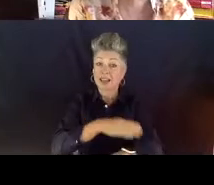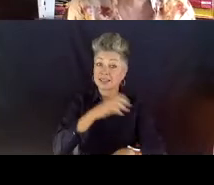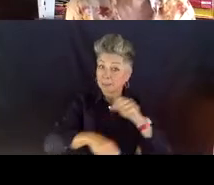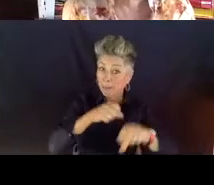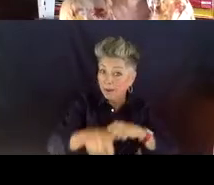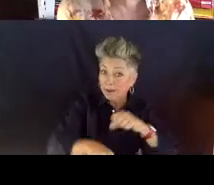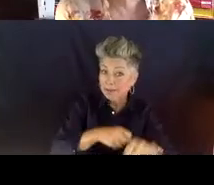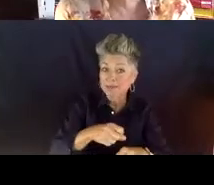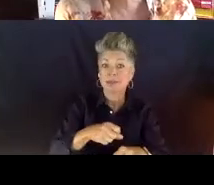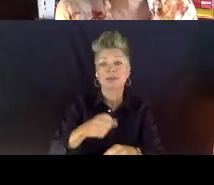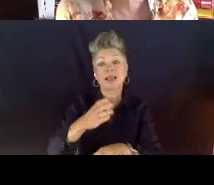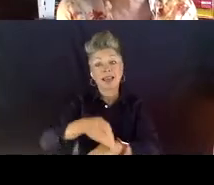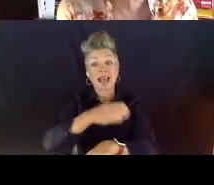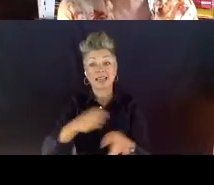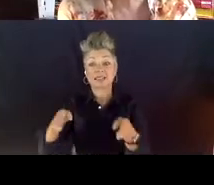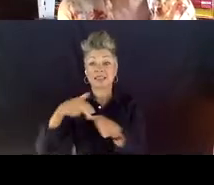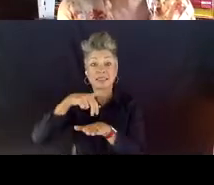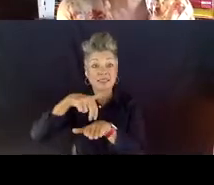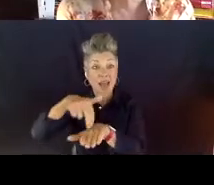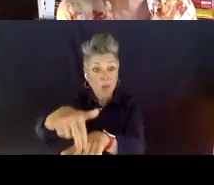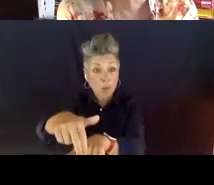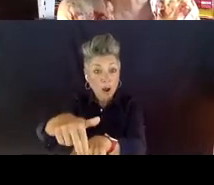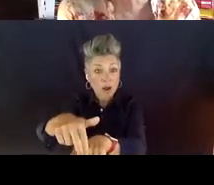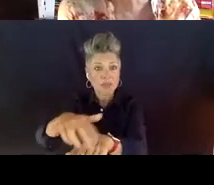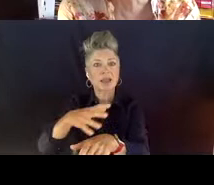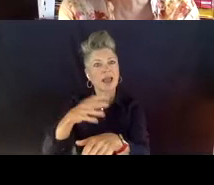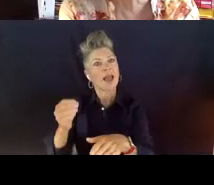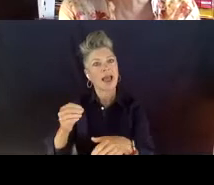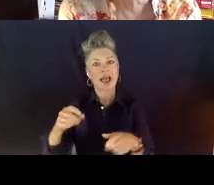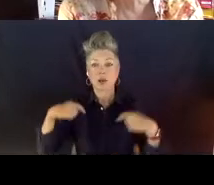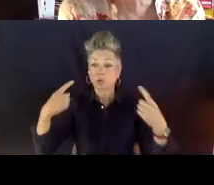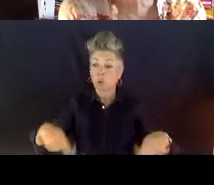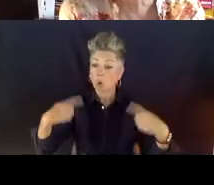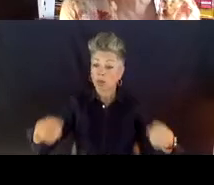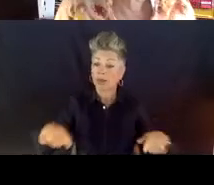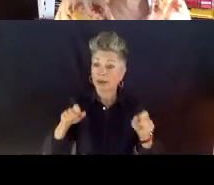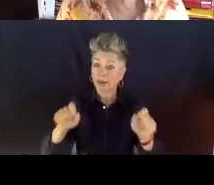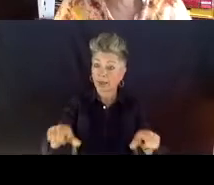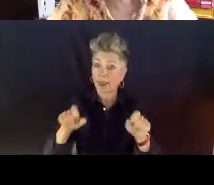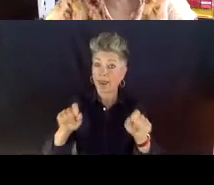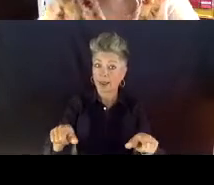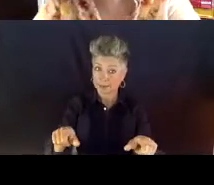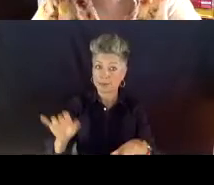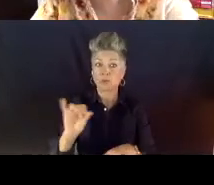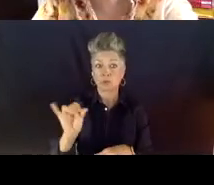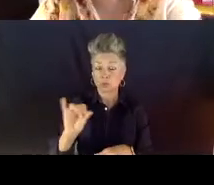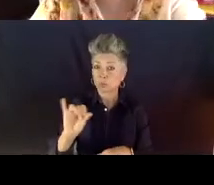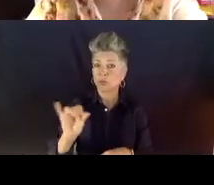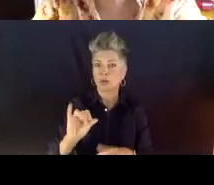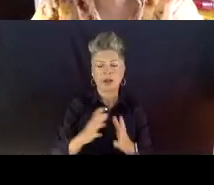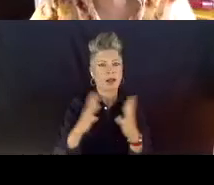sidewalks, and even rolling lanes for active transportation modes. There has been a lot of fuss just before the